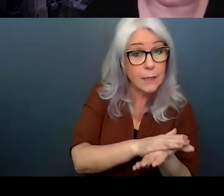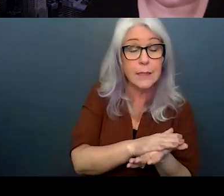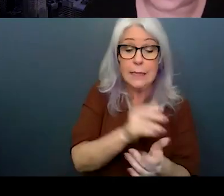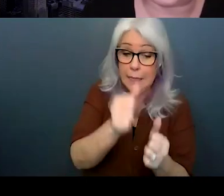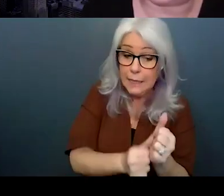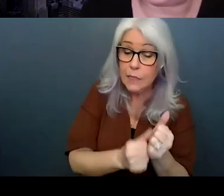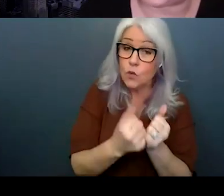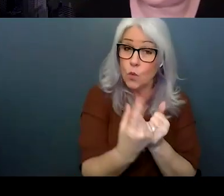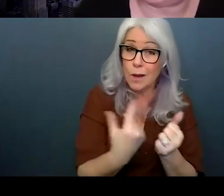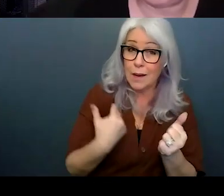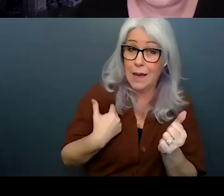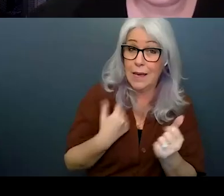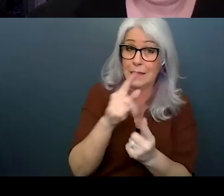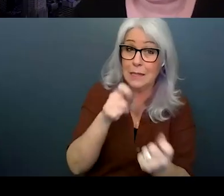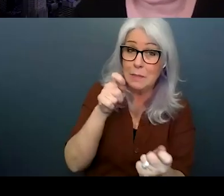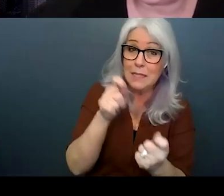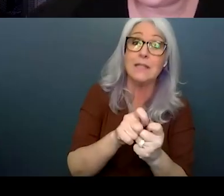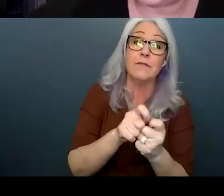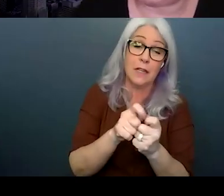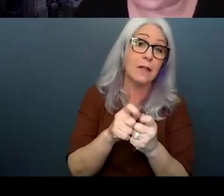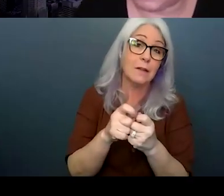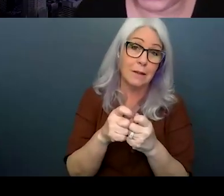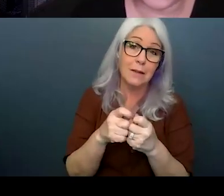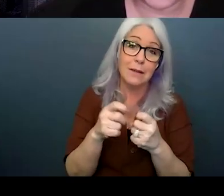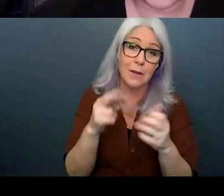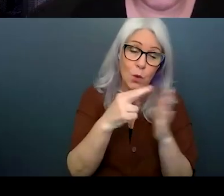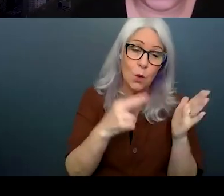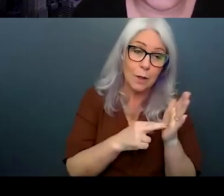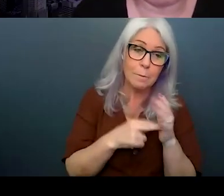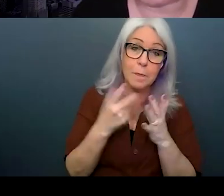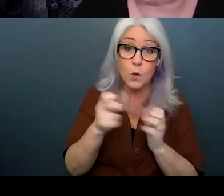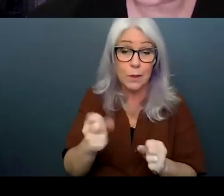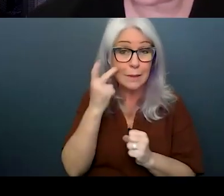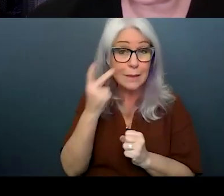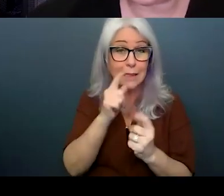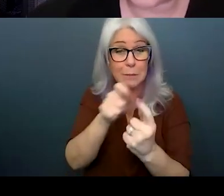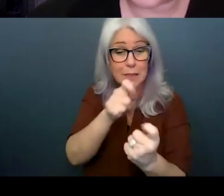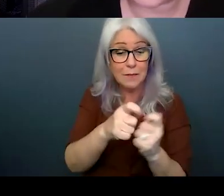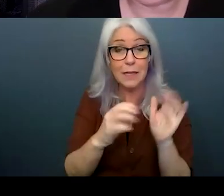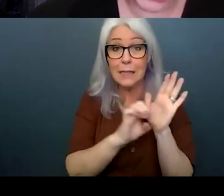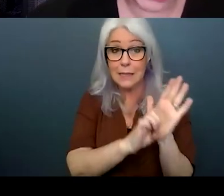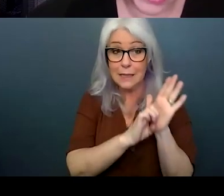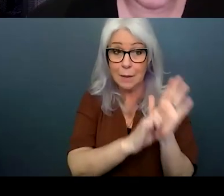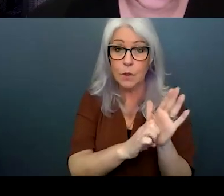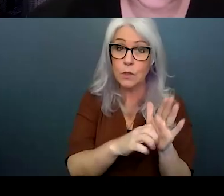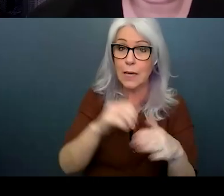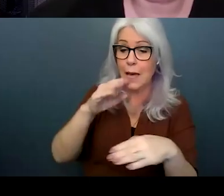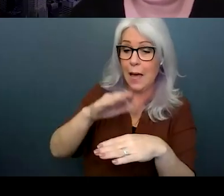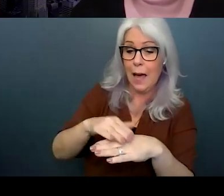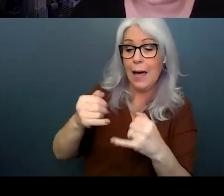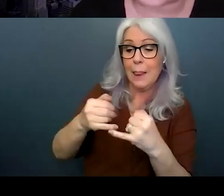has rules for how to do so. So you can see specific examples both by going to that online writing